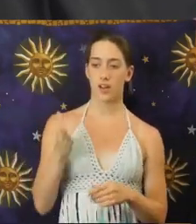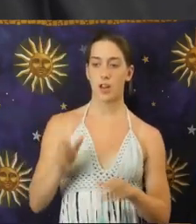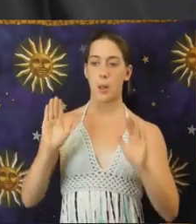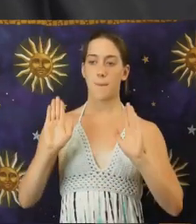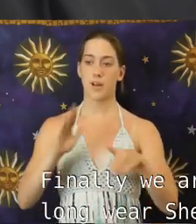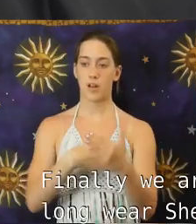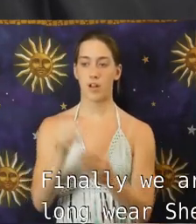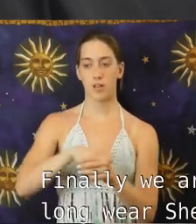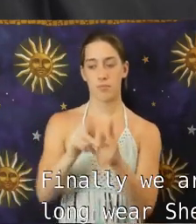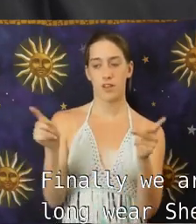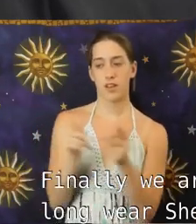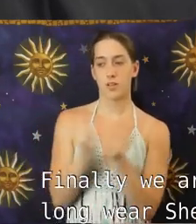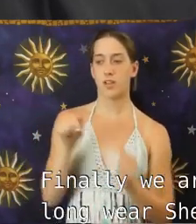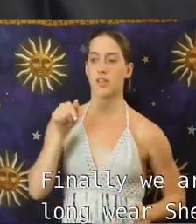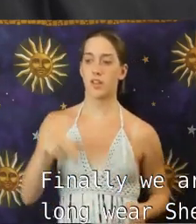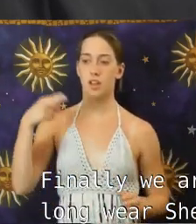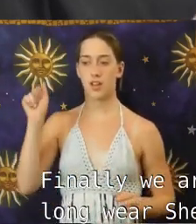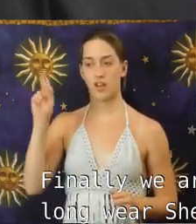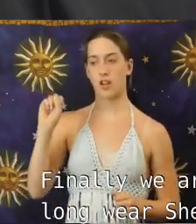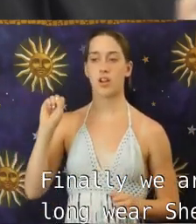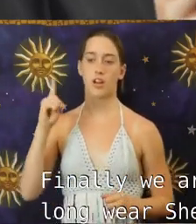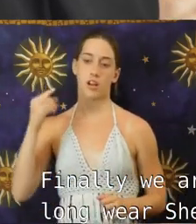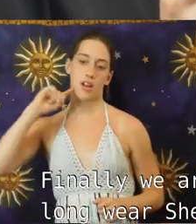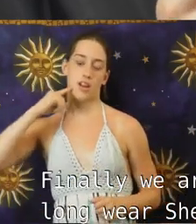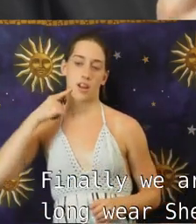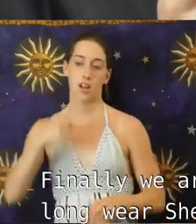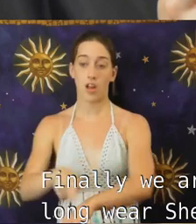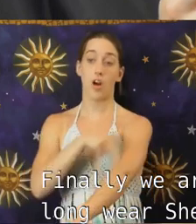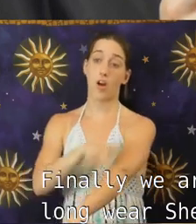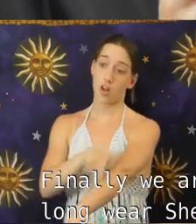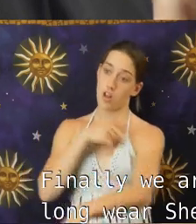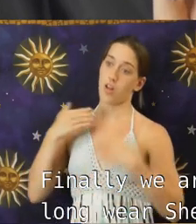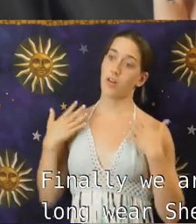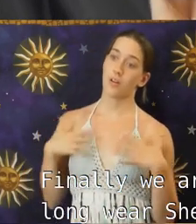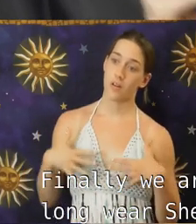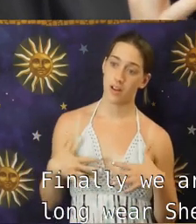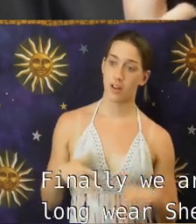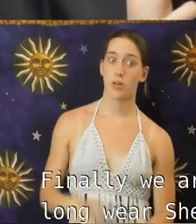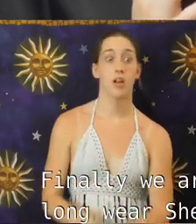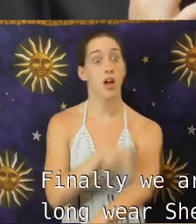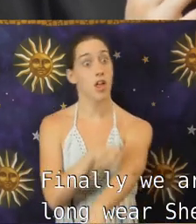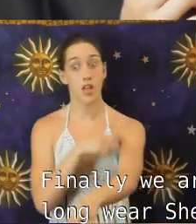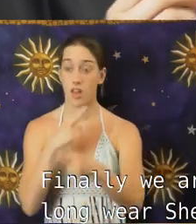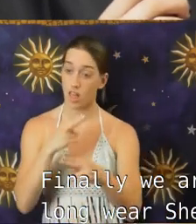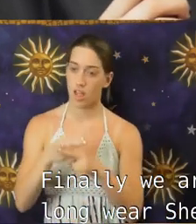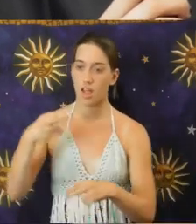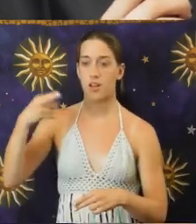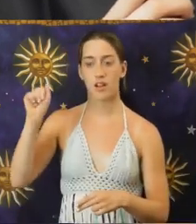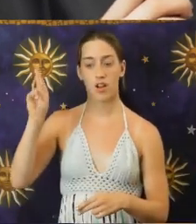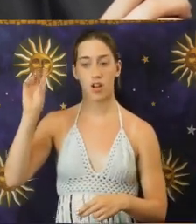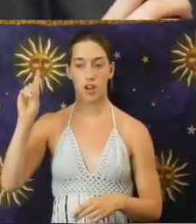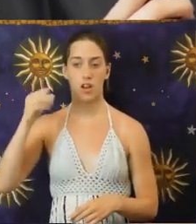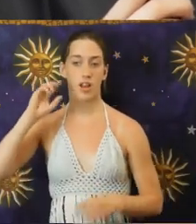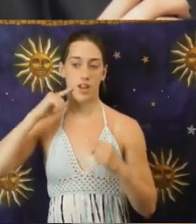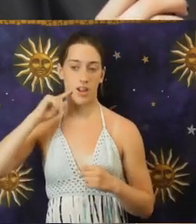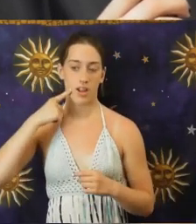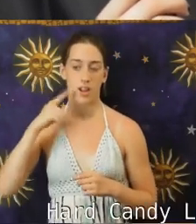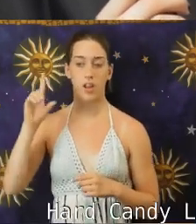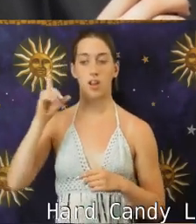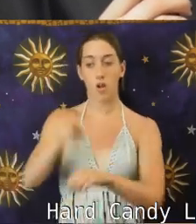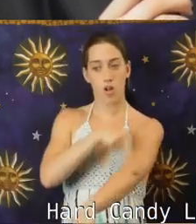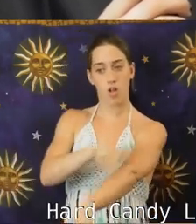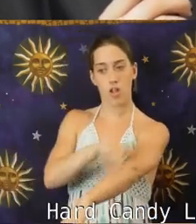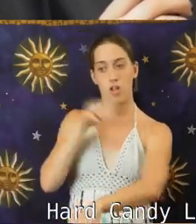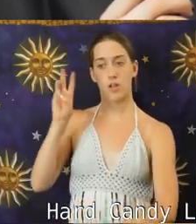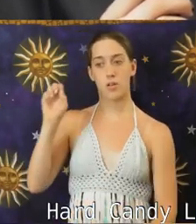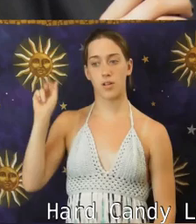Alright. Finally, we're going to set all this with the Hard Candy Longwear Sheer... This is a long name.